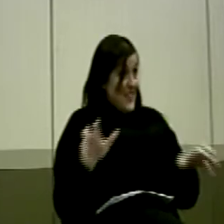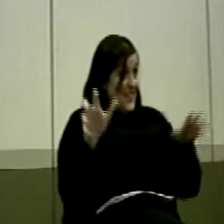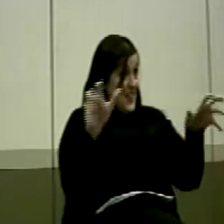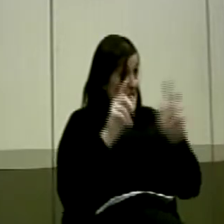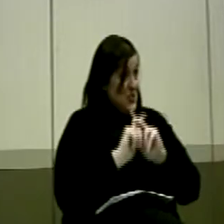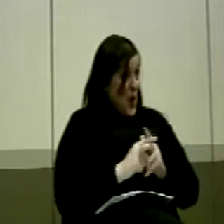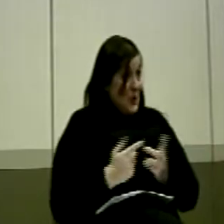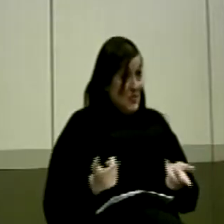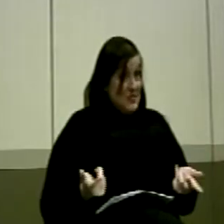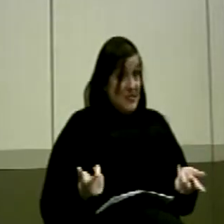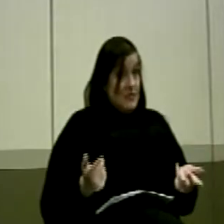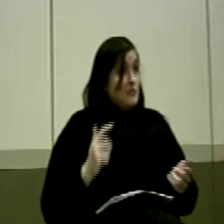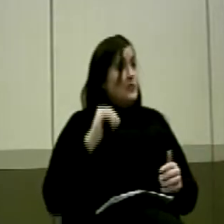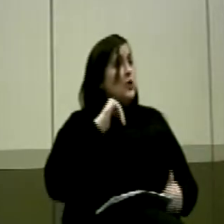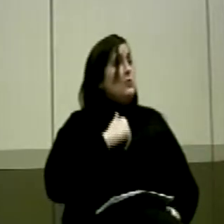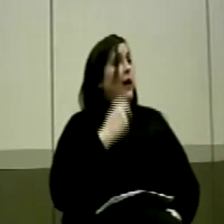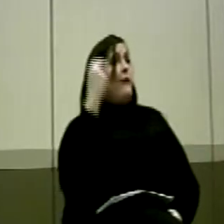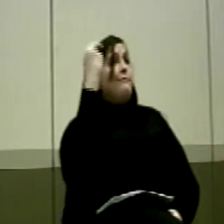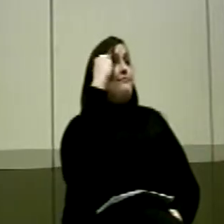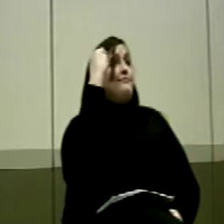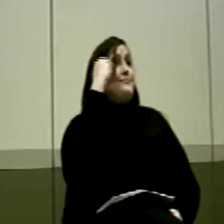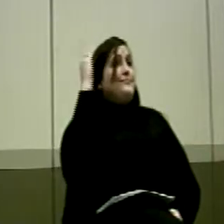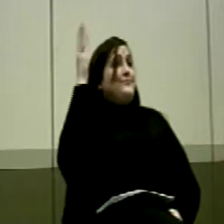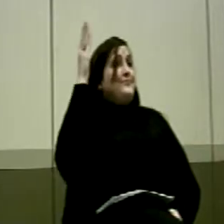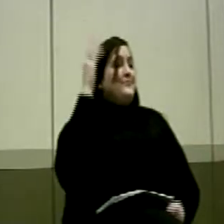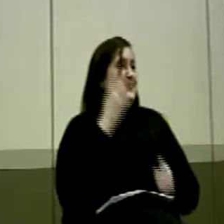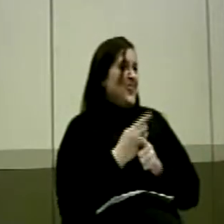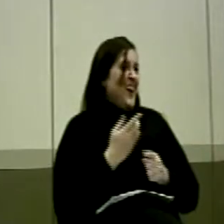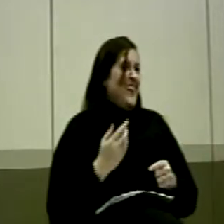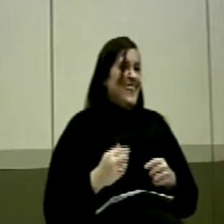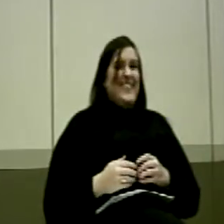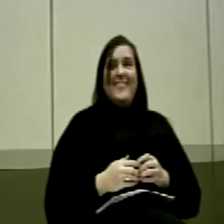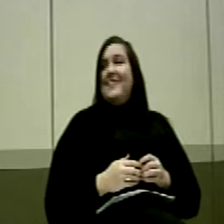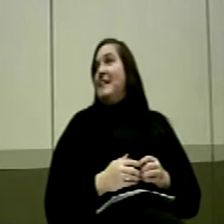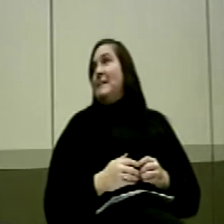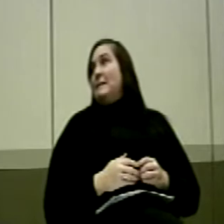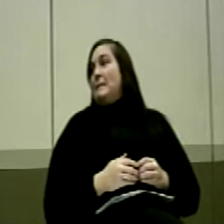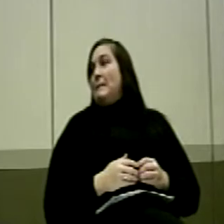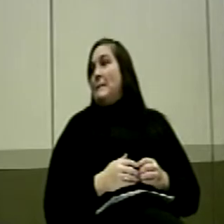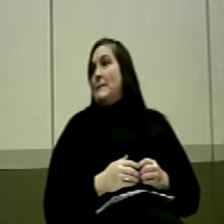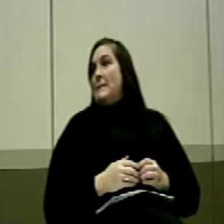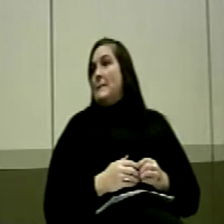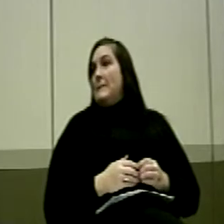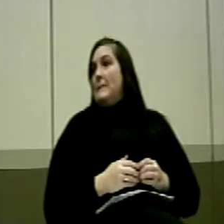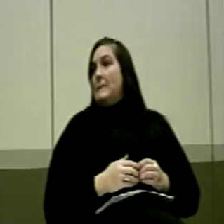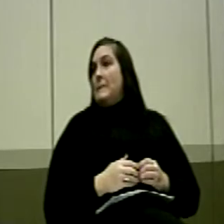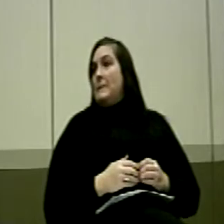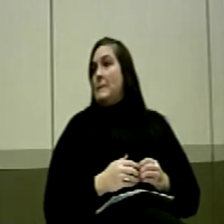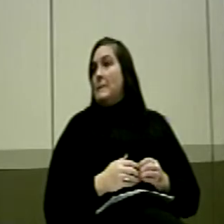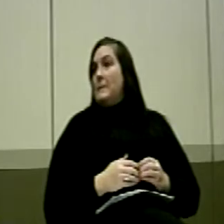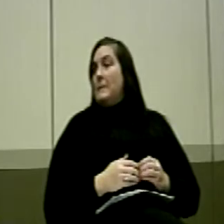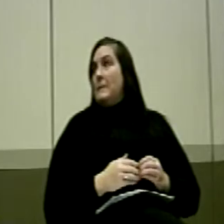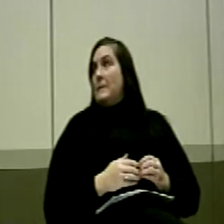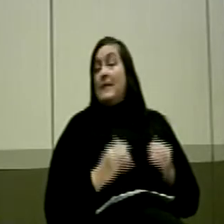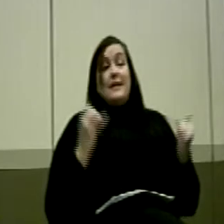up here? What we're going to do now is, you've got this in your handout there. This is just an example of a